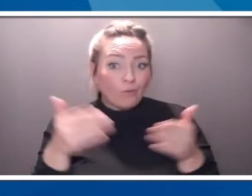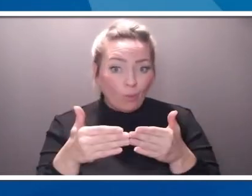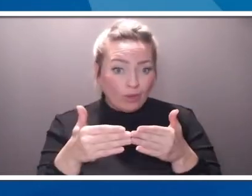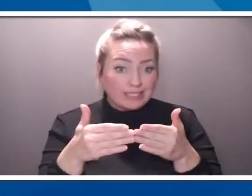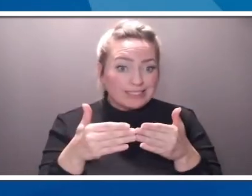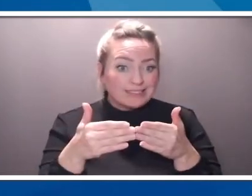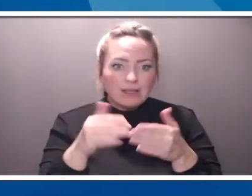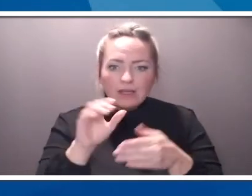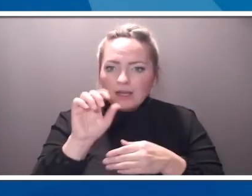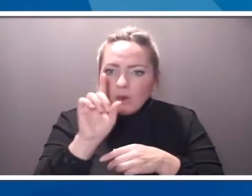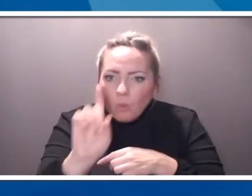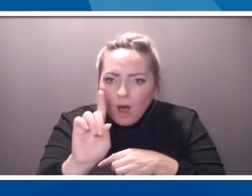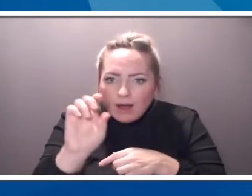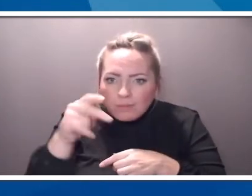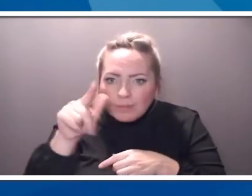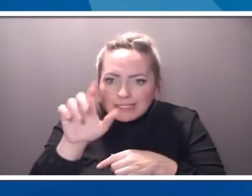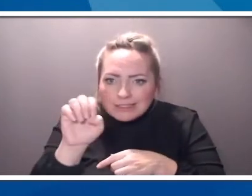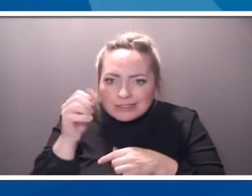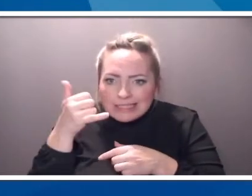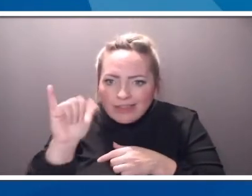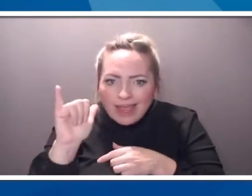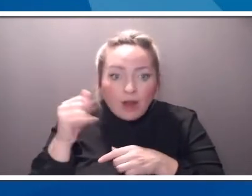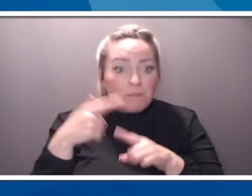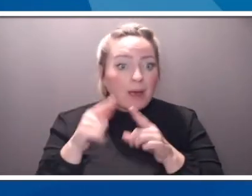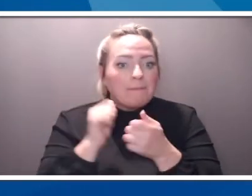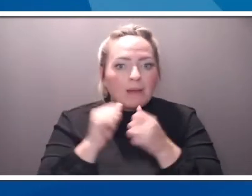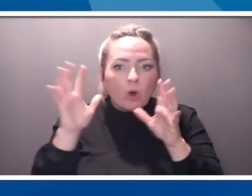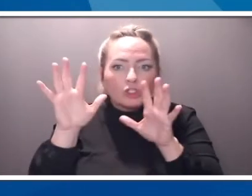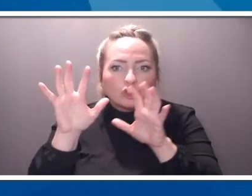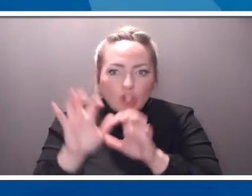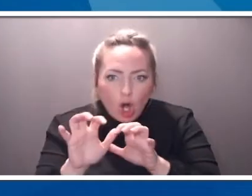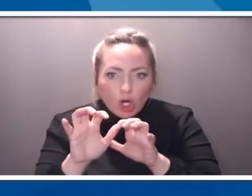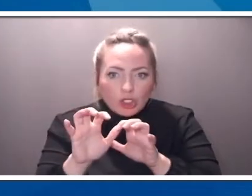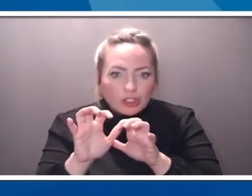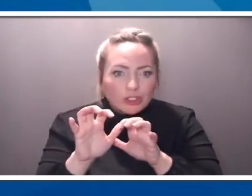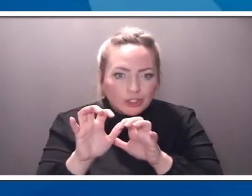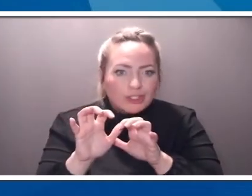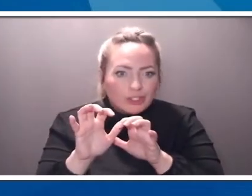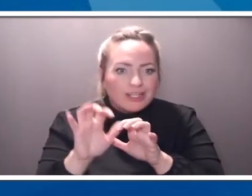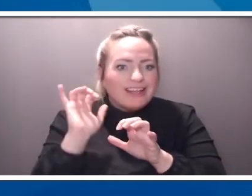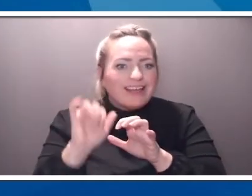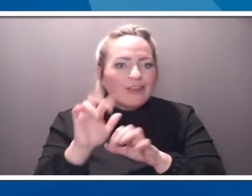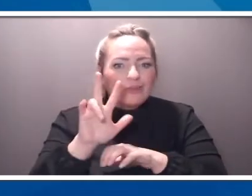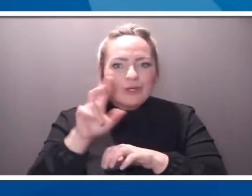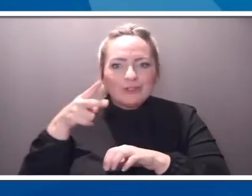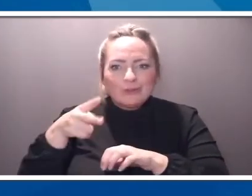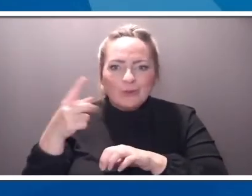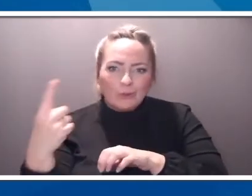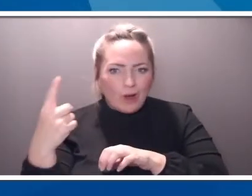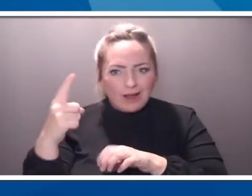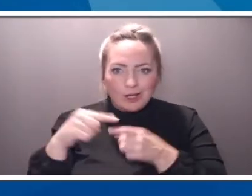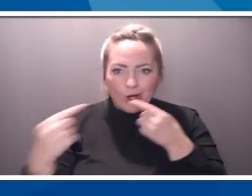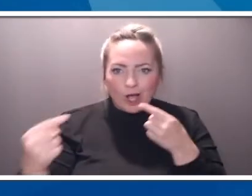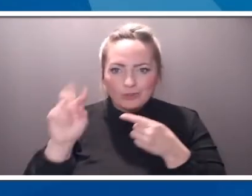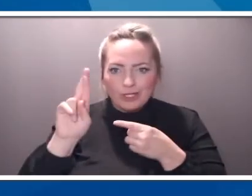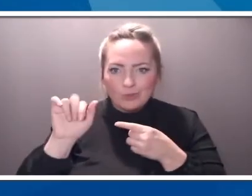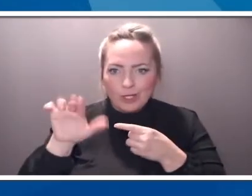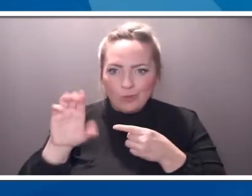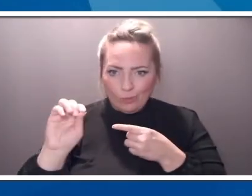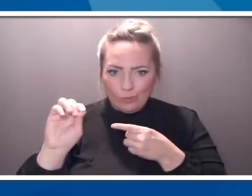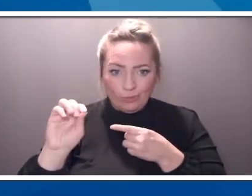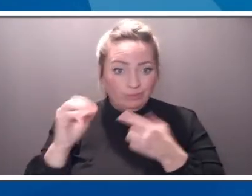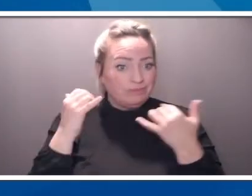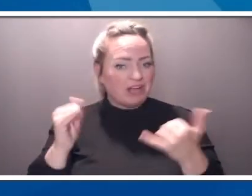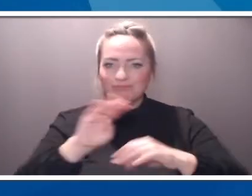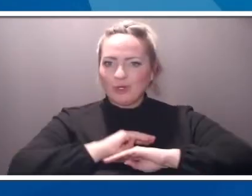but now, when it's focused, the single pixel is still there, but at least I made it a bit darker. So that hits the 3:1